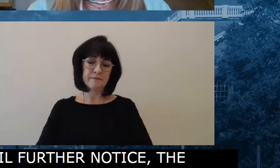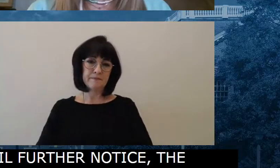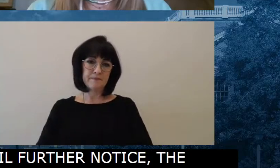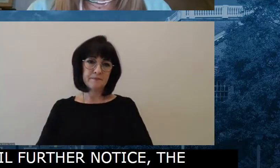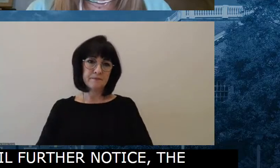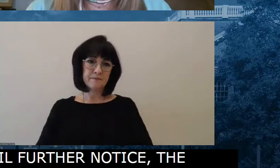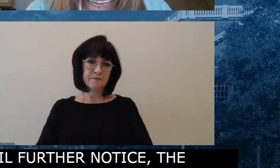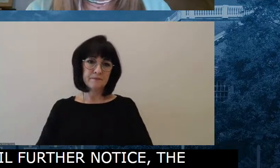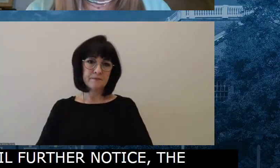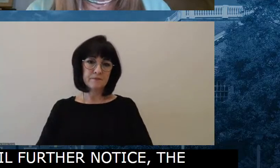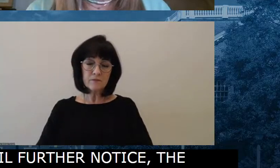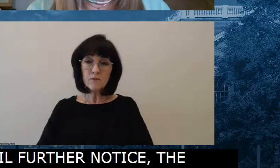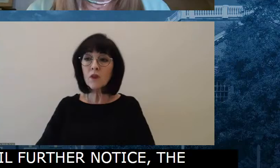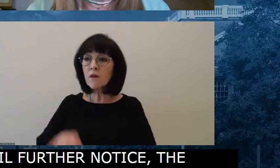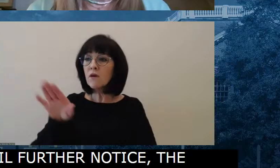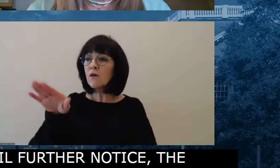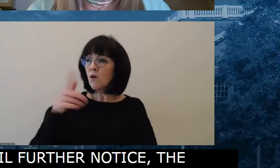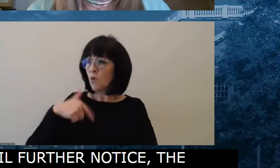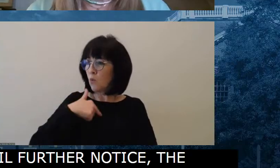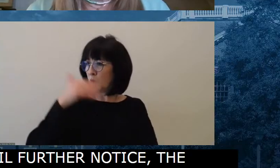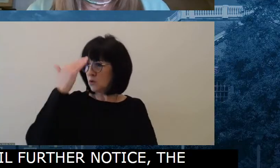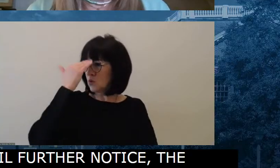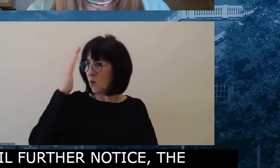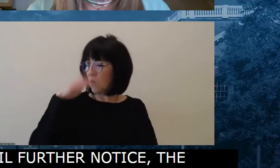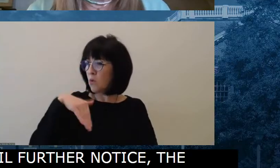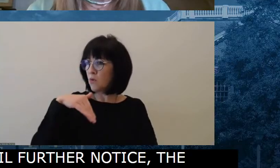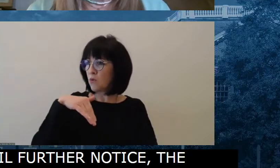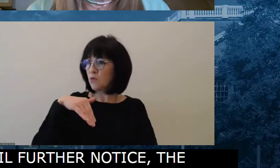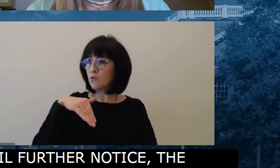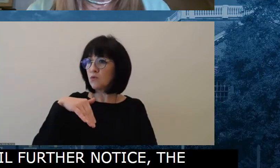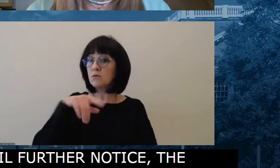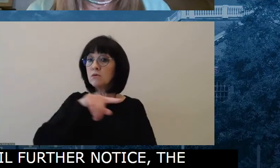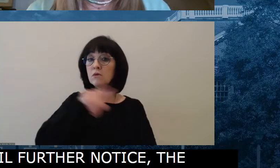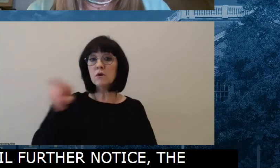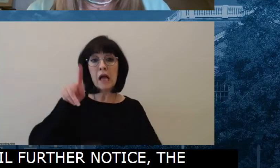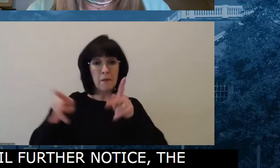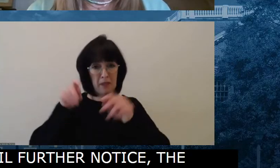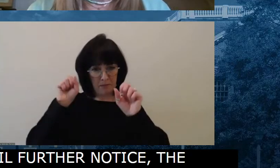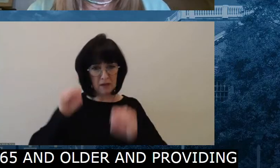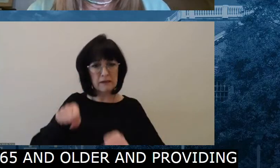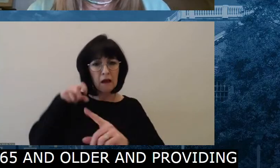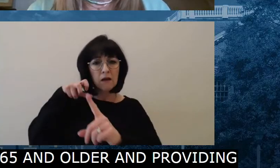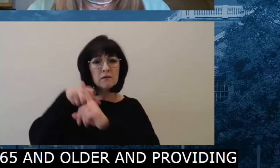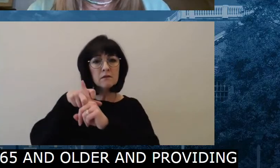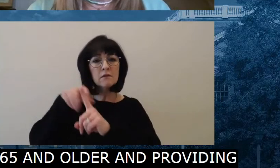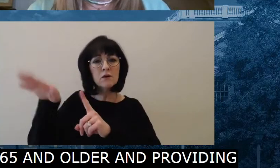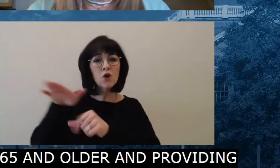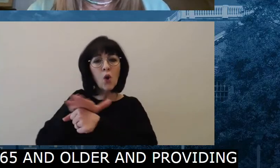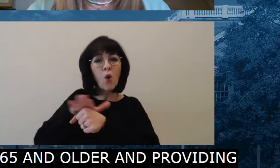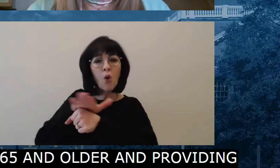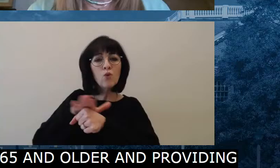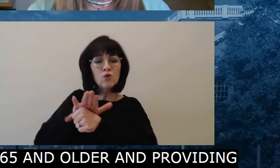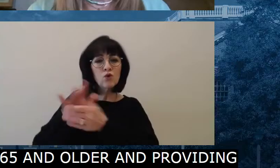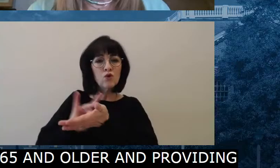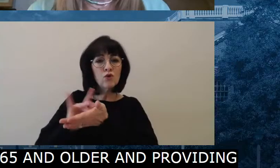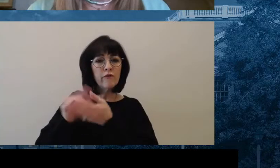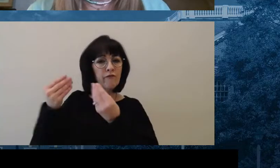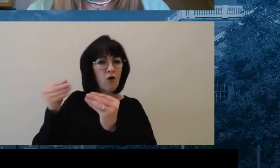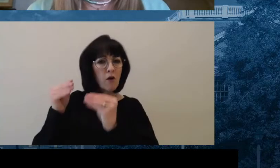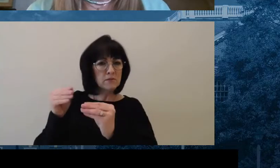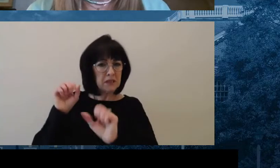population. And we know that they're also going to their local pharmacies and getting vaccinated there